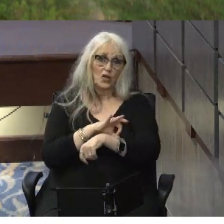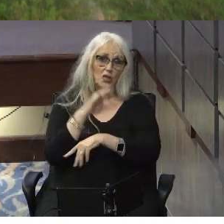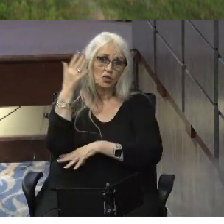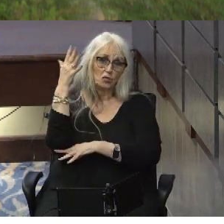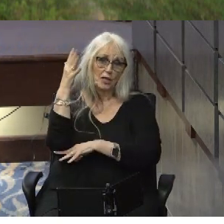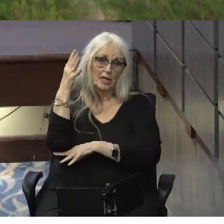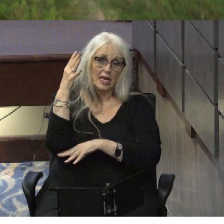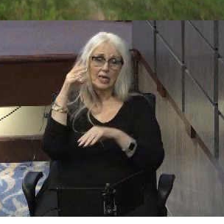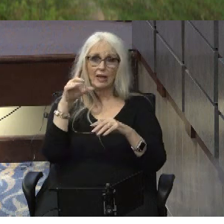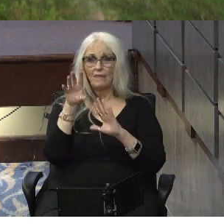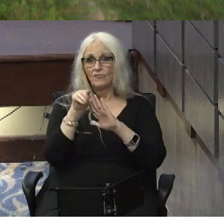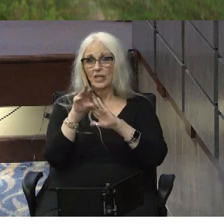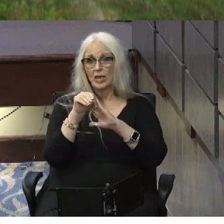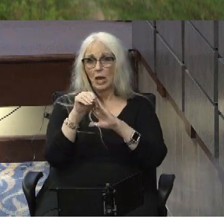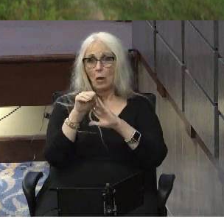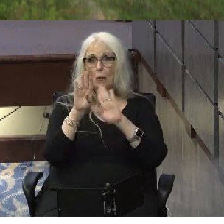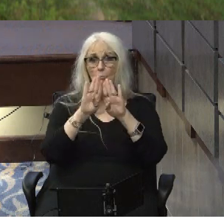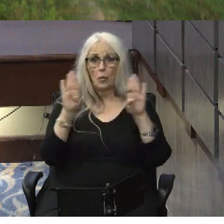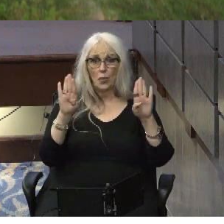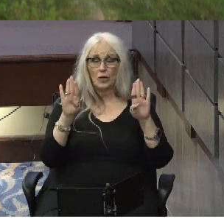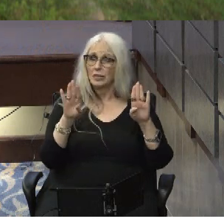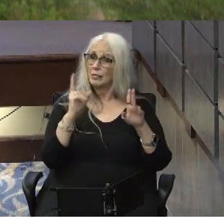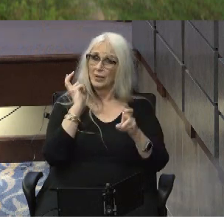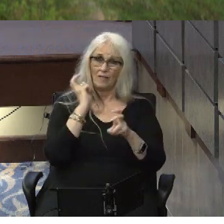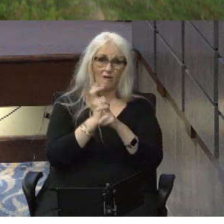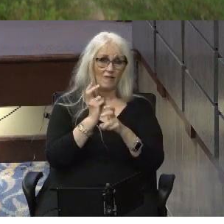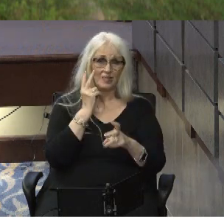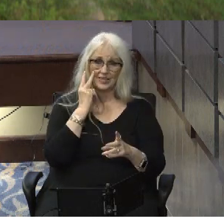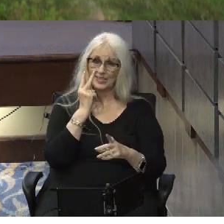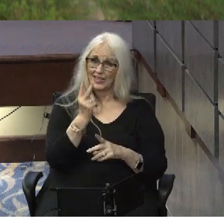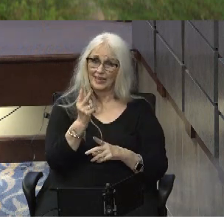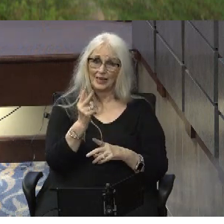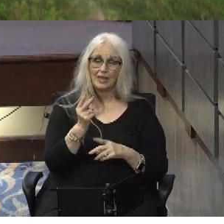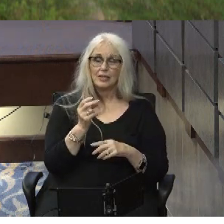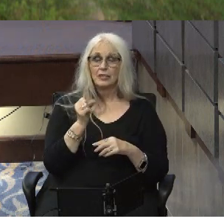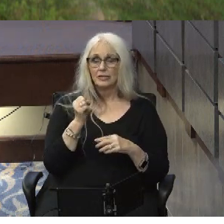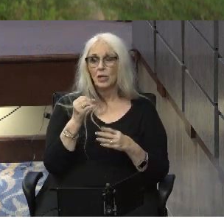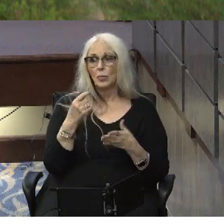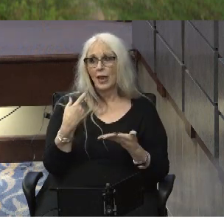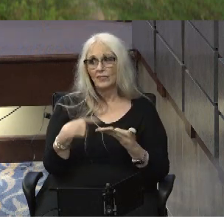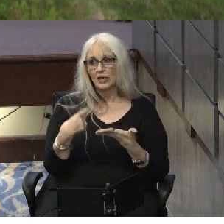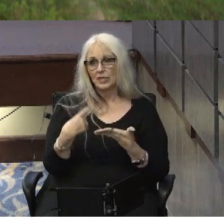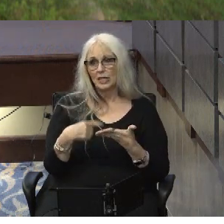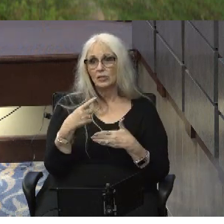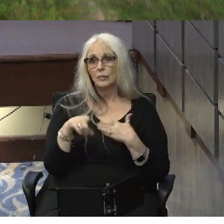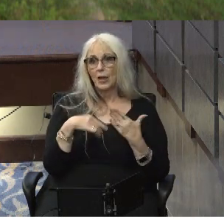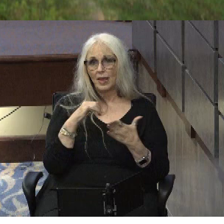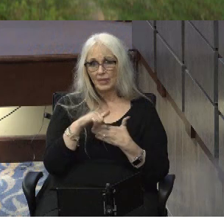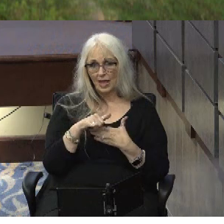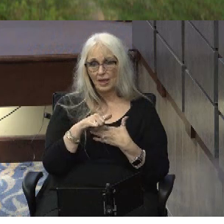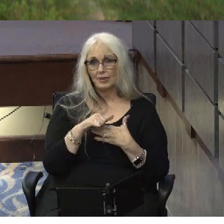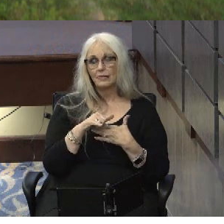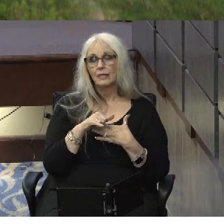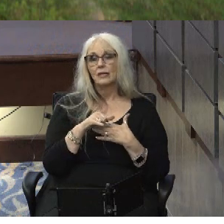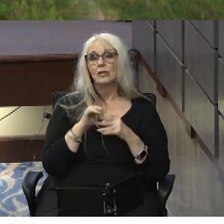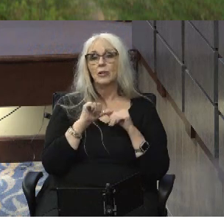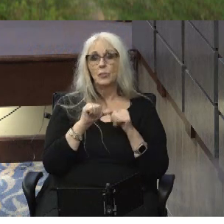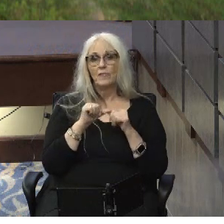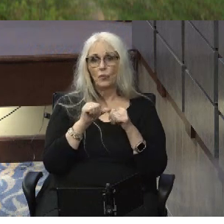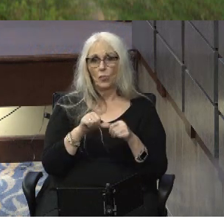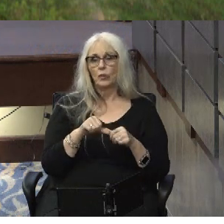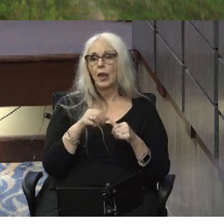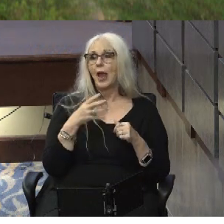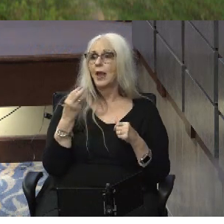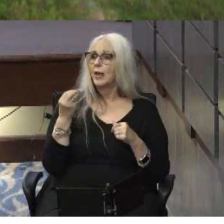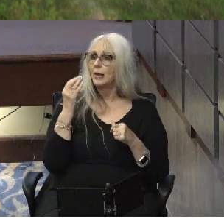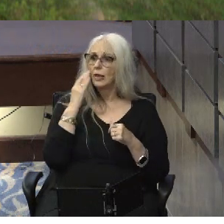video board there, you're gonna have a hard time seeing it unless you're right on it. So we'll need to have that discussion with them as we move forward, certainly. But I